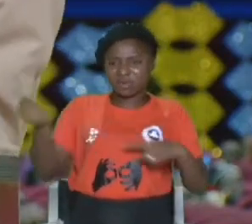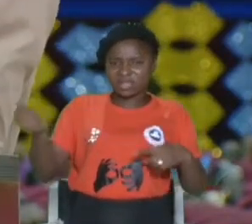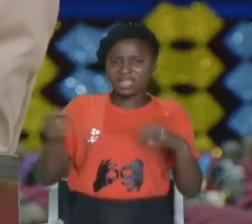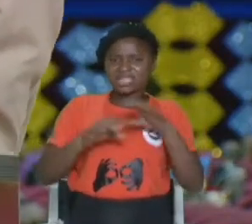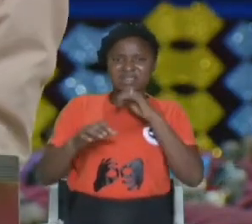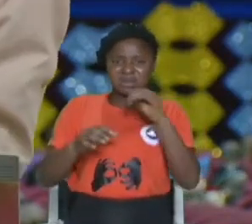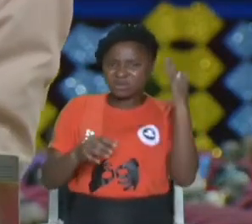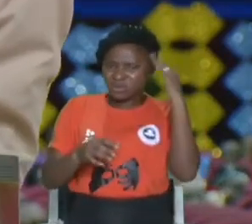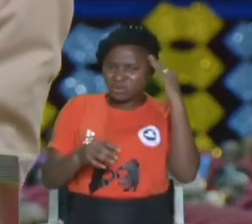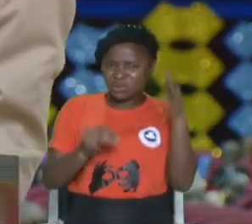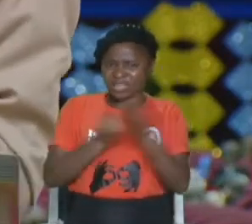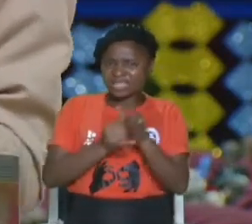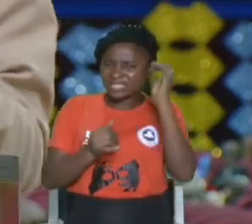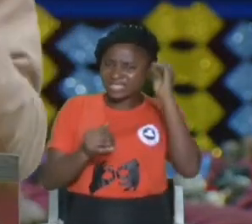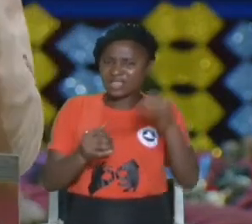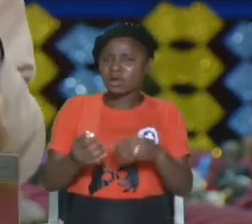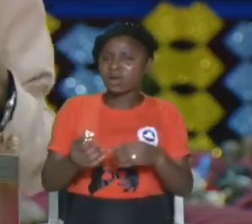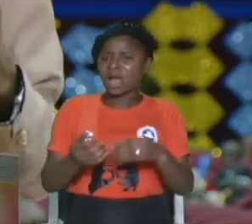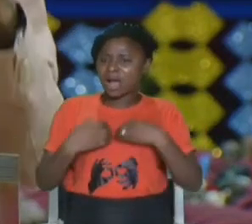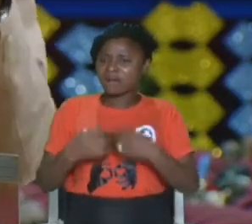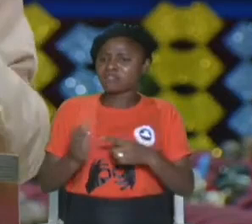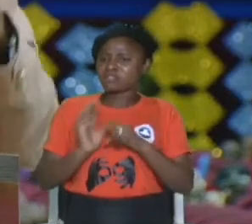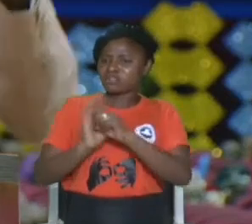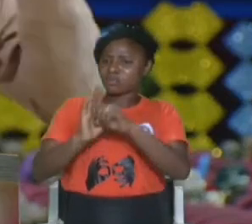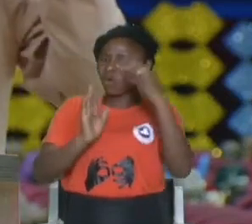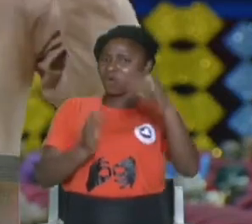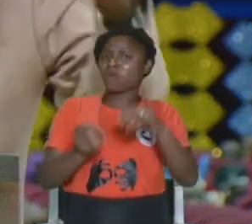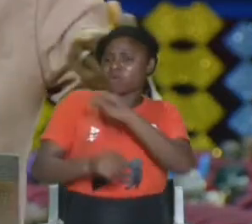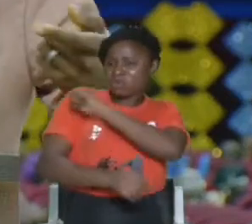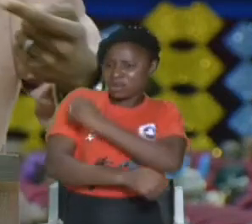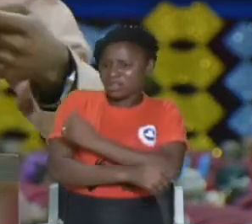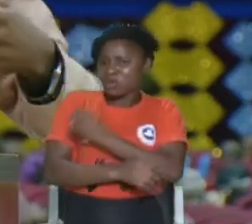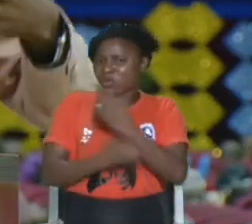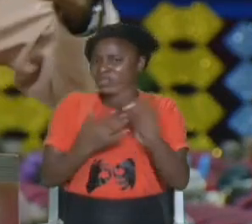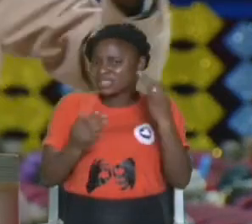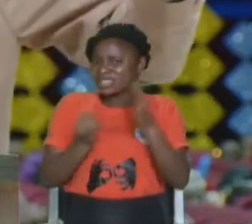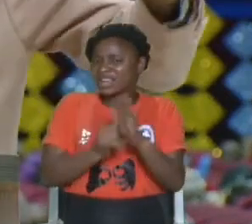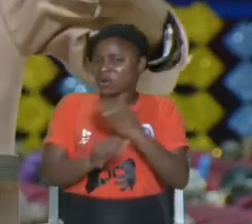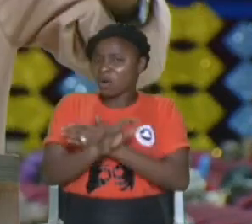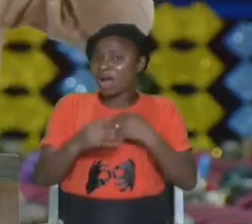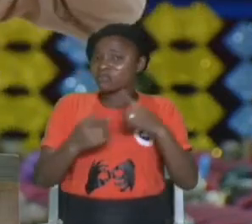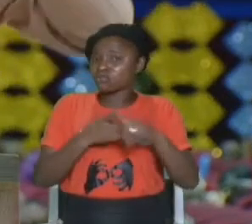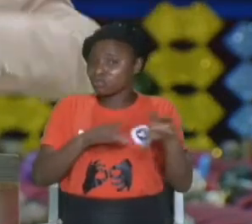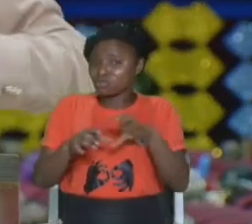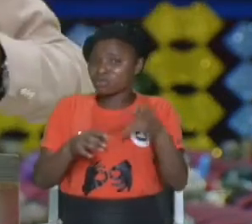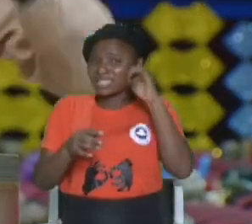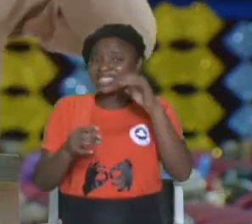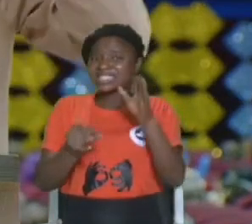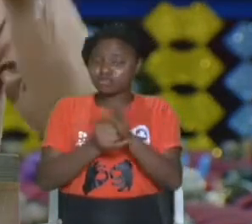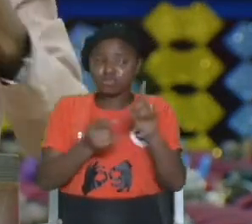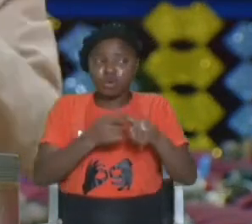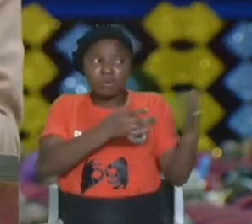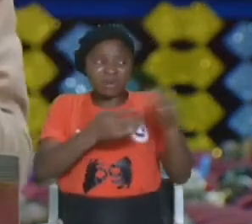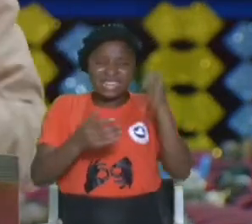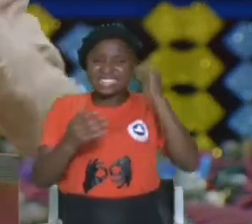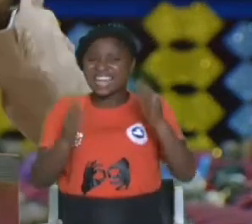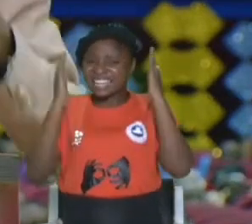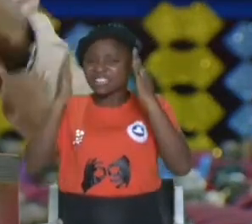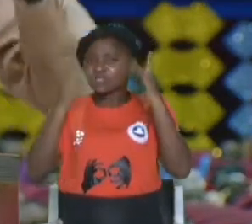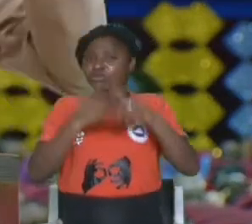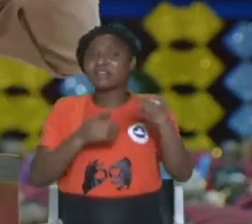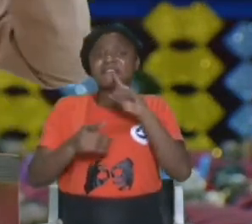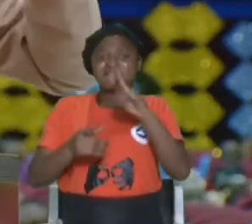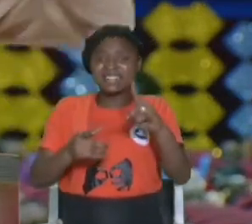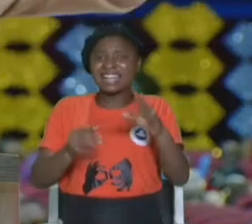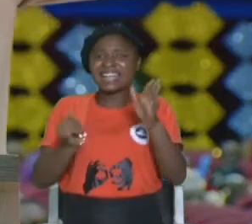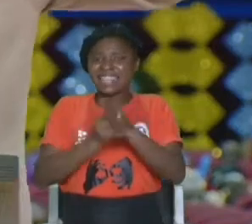a symbol of authority. So one of the things that God had to do was to bring his attention to the fact that he